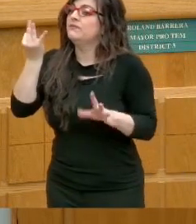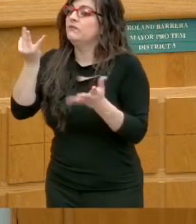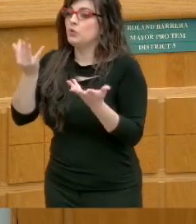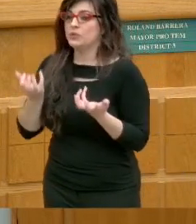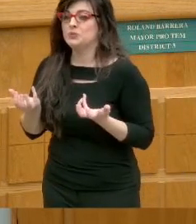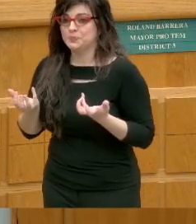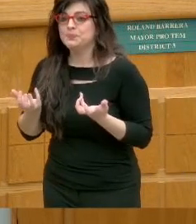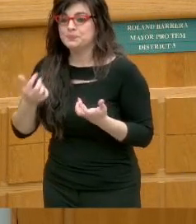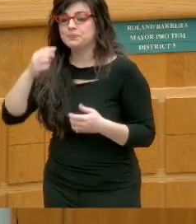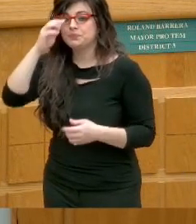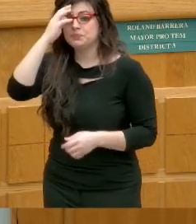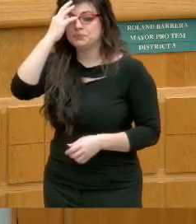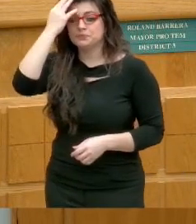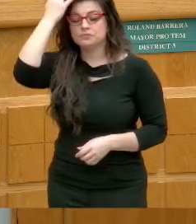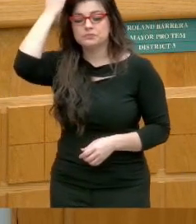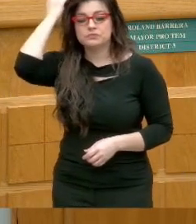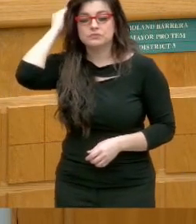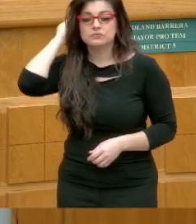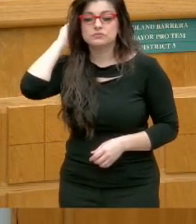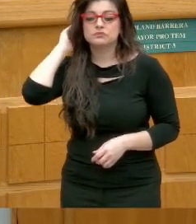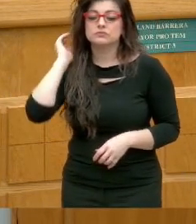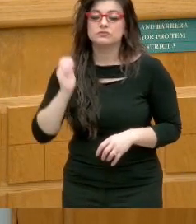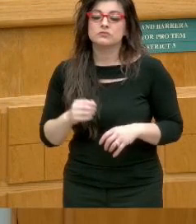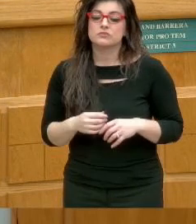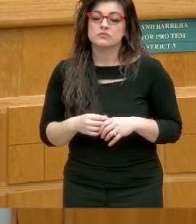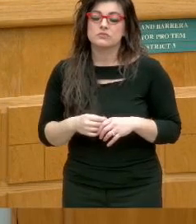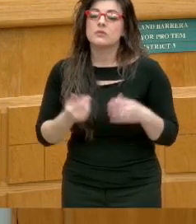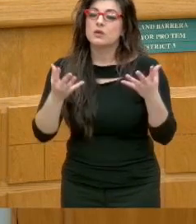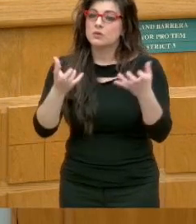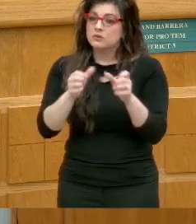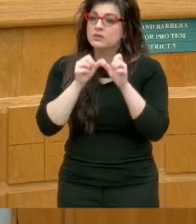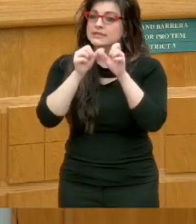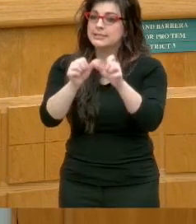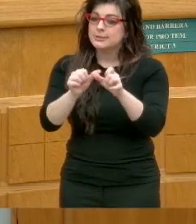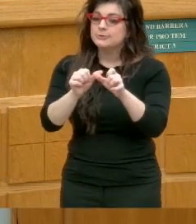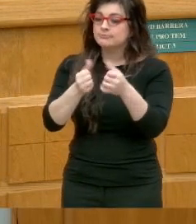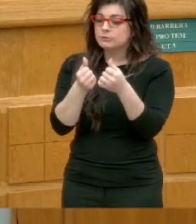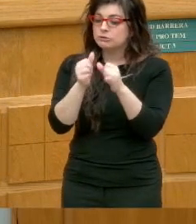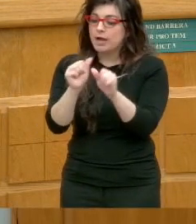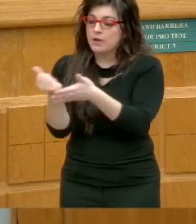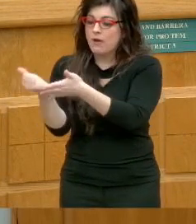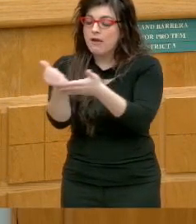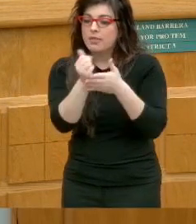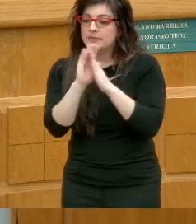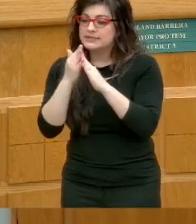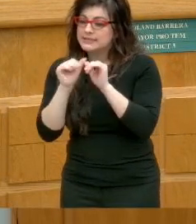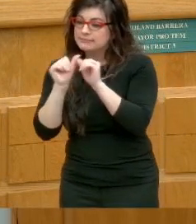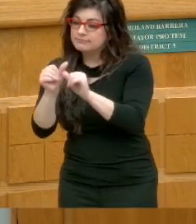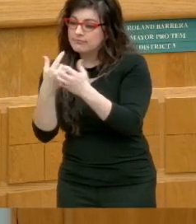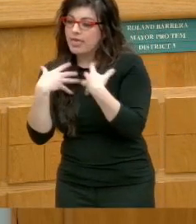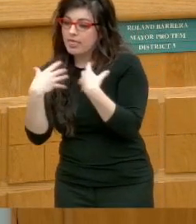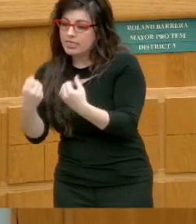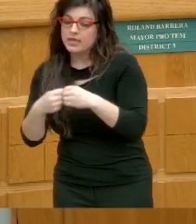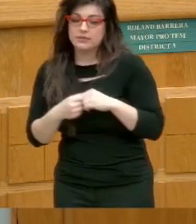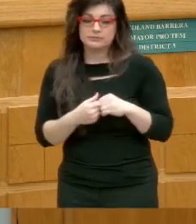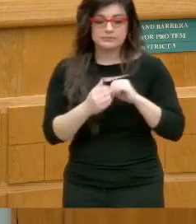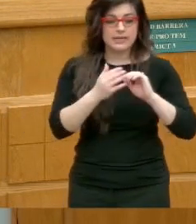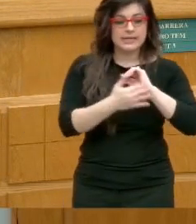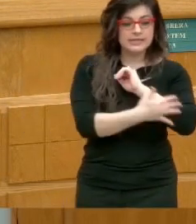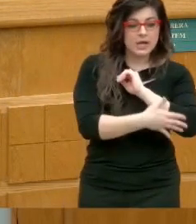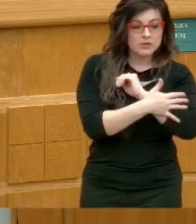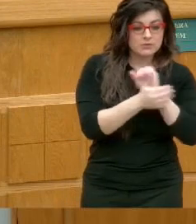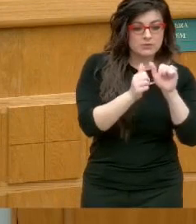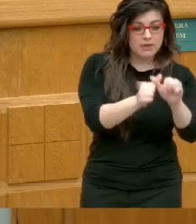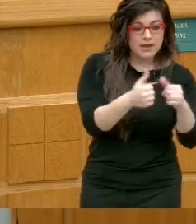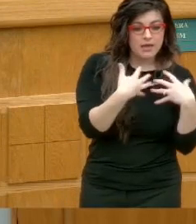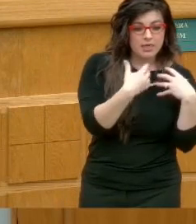continue to work to keep our city healthy and our county healthy. And again, just want to express a word of appreciation to all of